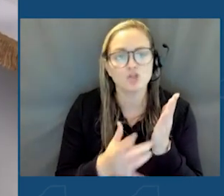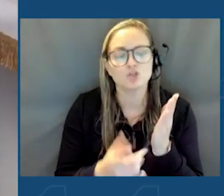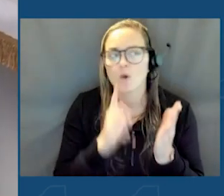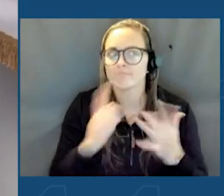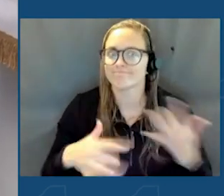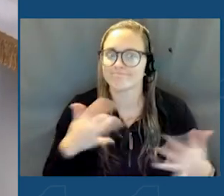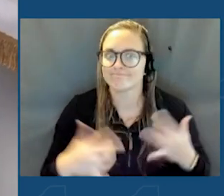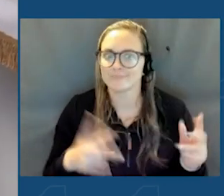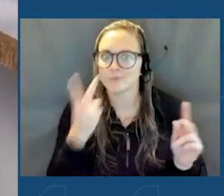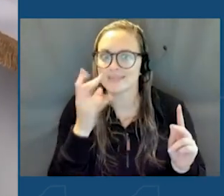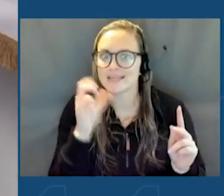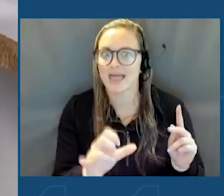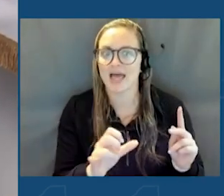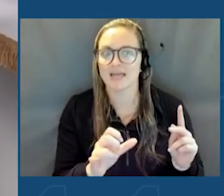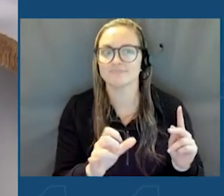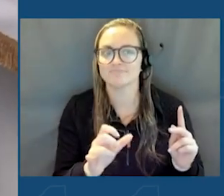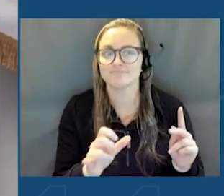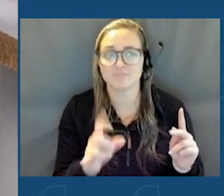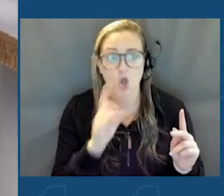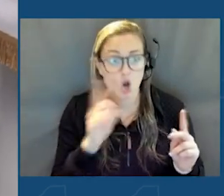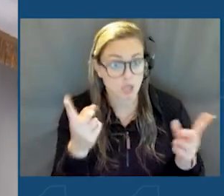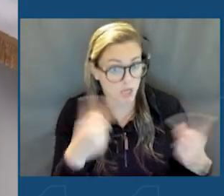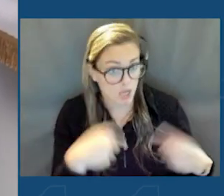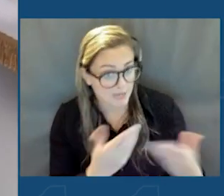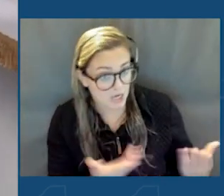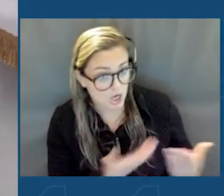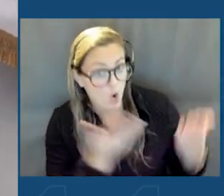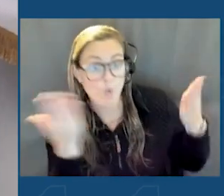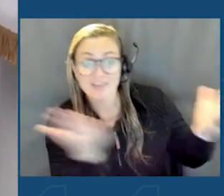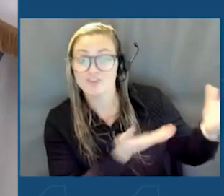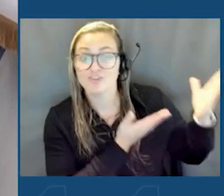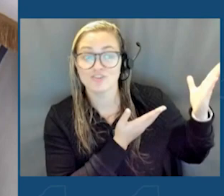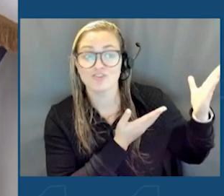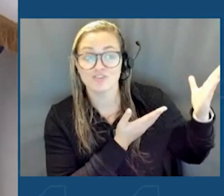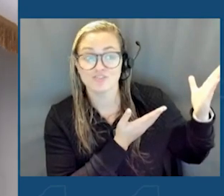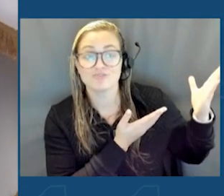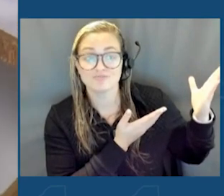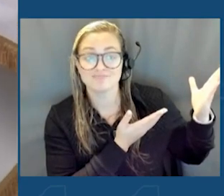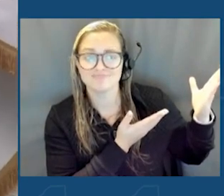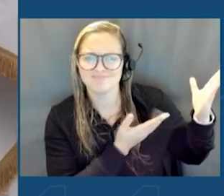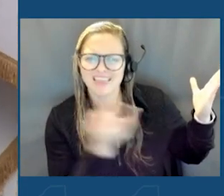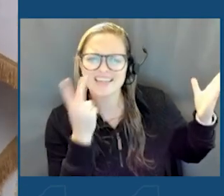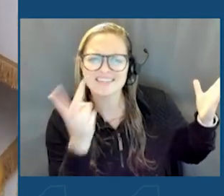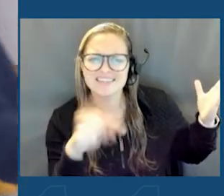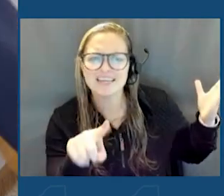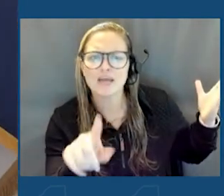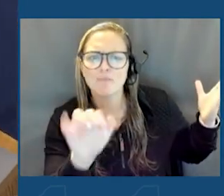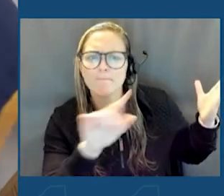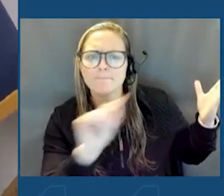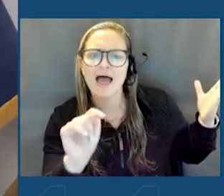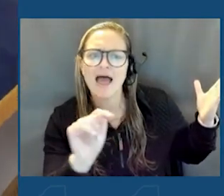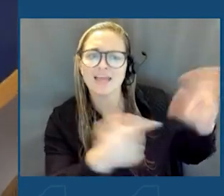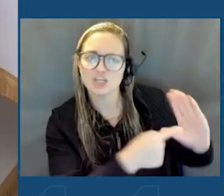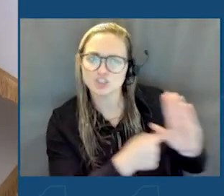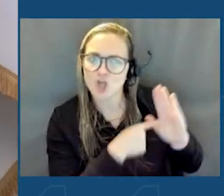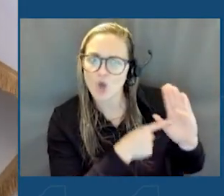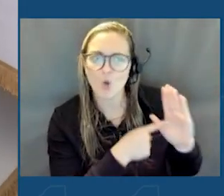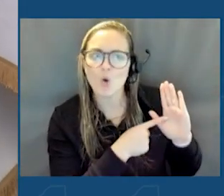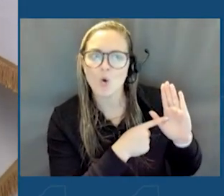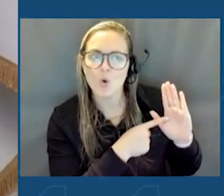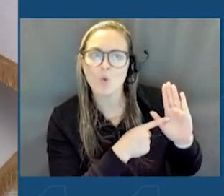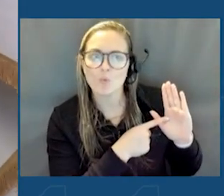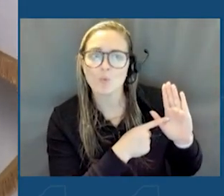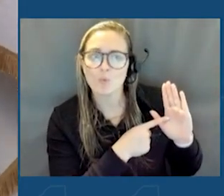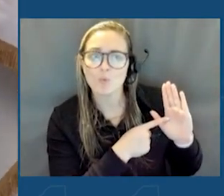to seeing them. Are they coming? Here they are. There we go. And let's see if Mac can give us a hand in showcasing